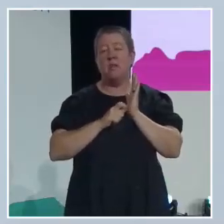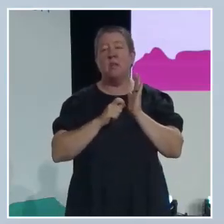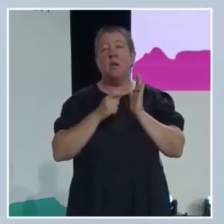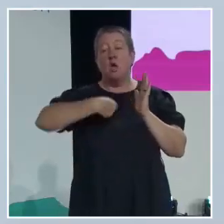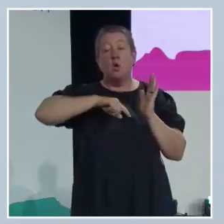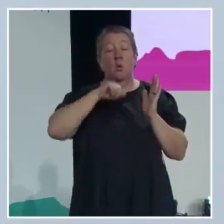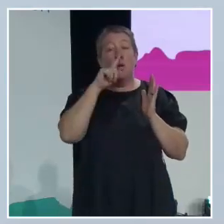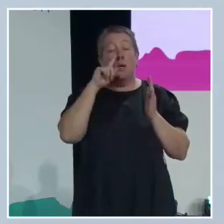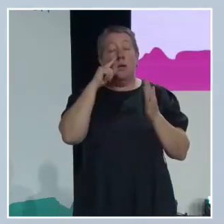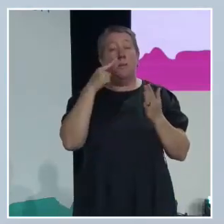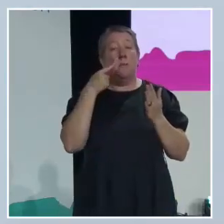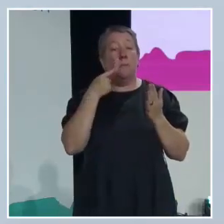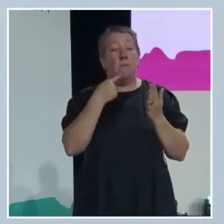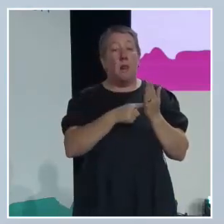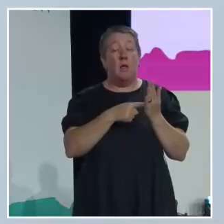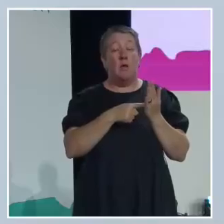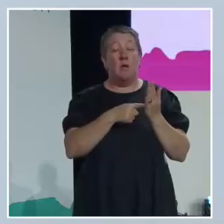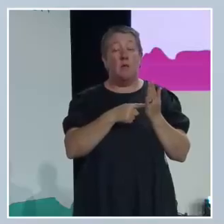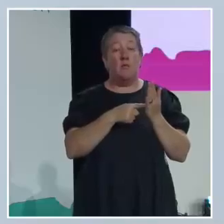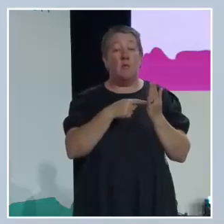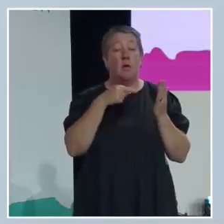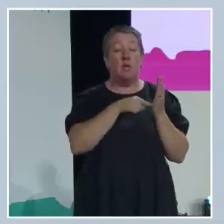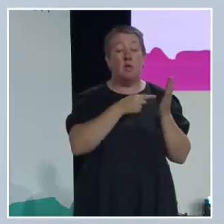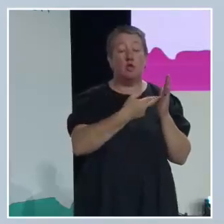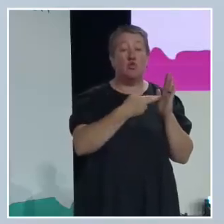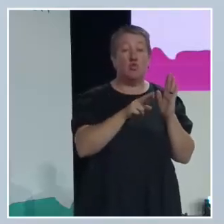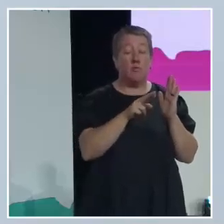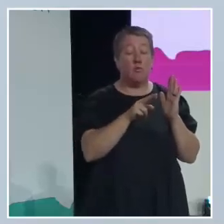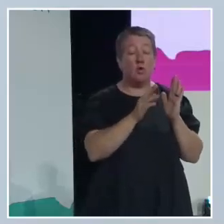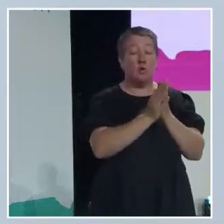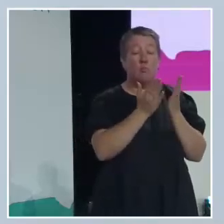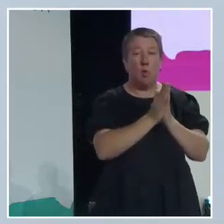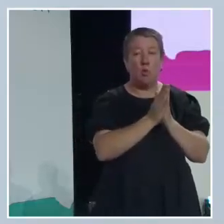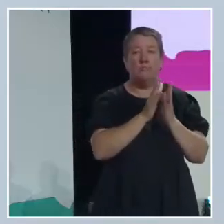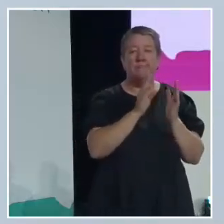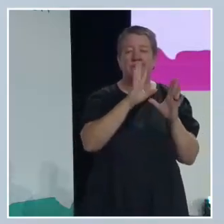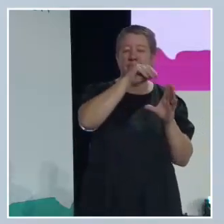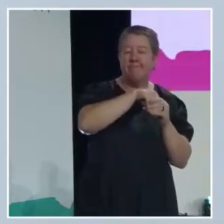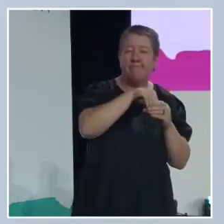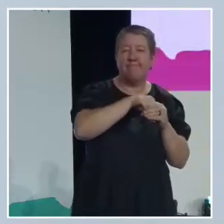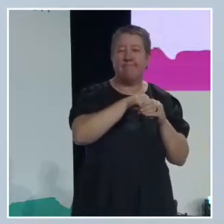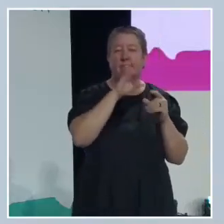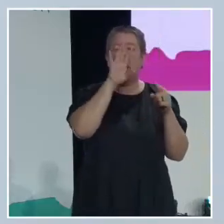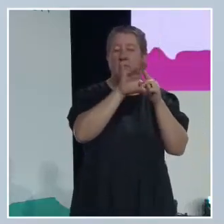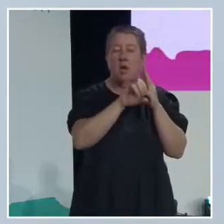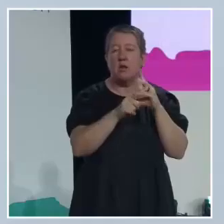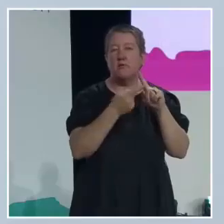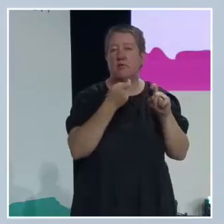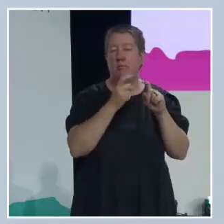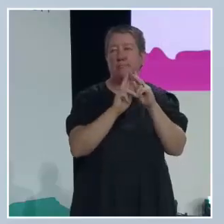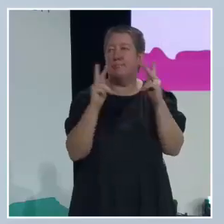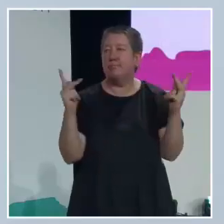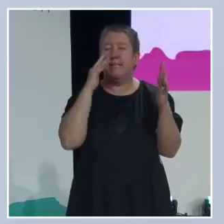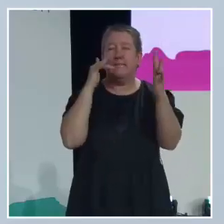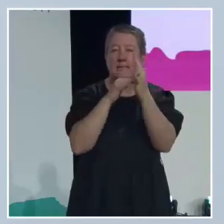this comprehensive reference book compiles findings from numerous studies and academic papers